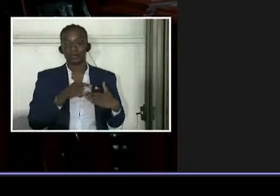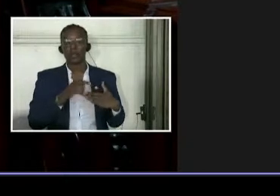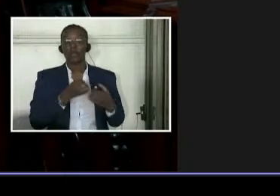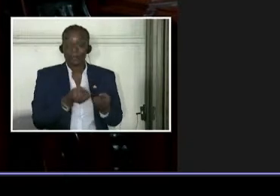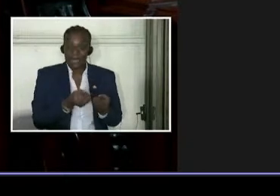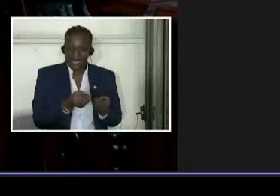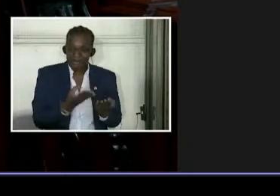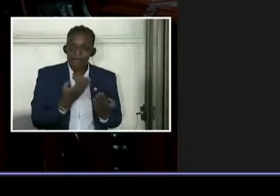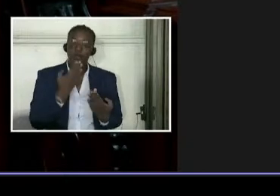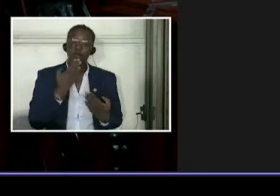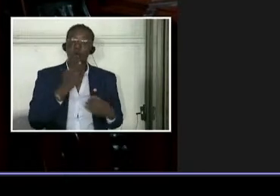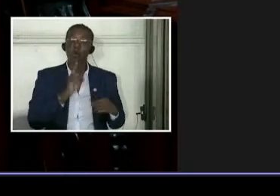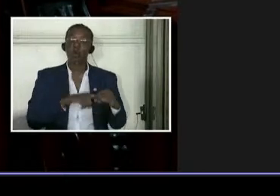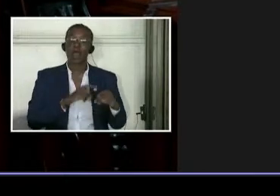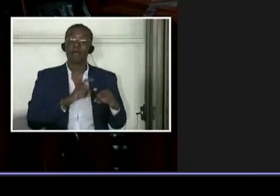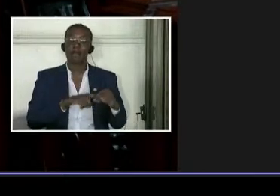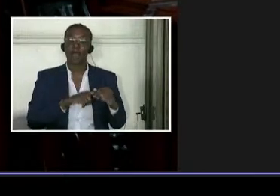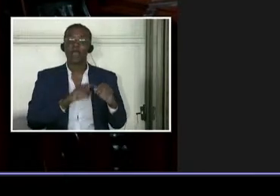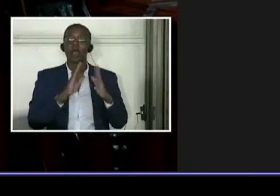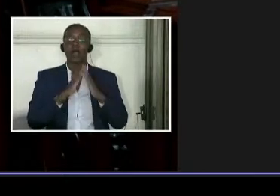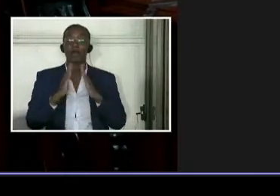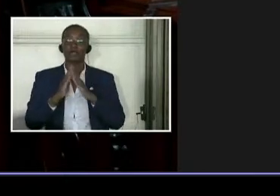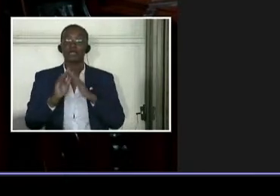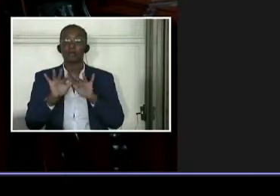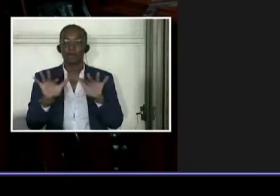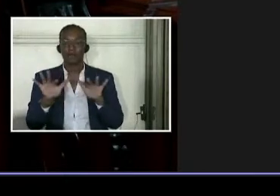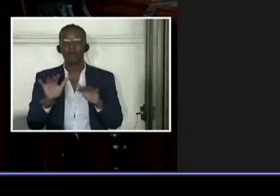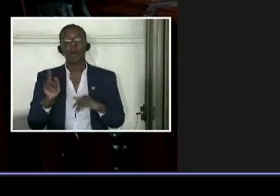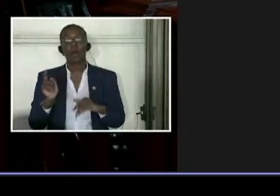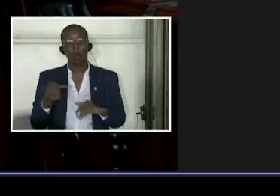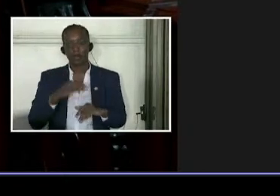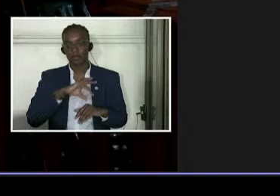be provided to qualifying households throughout the province.